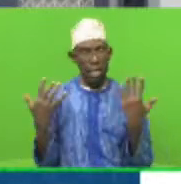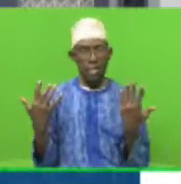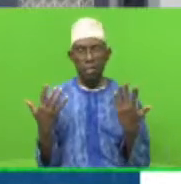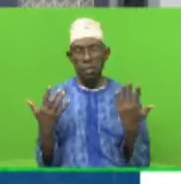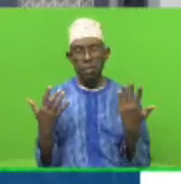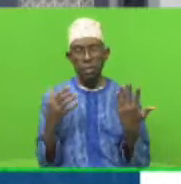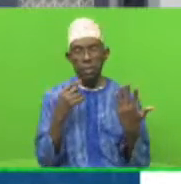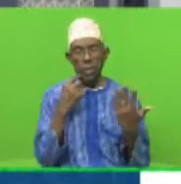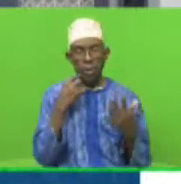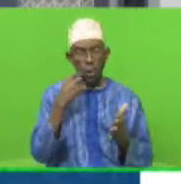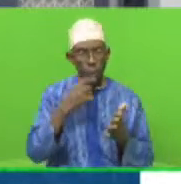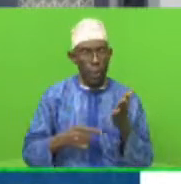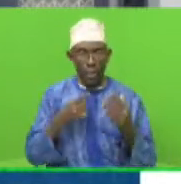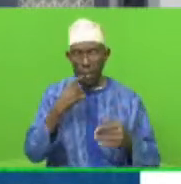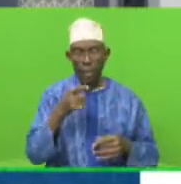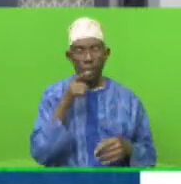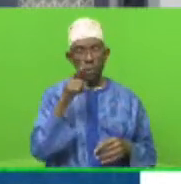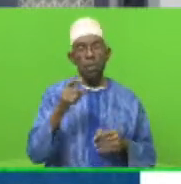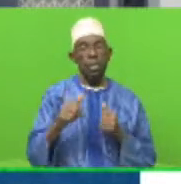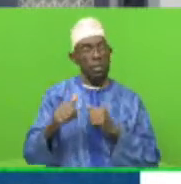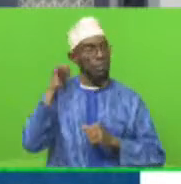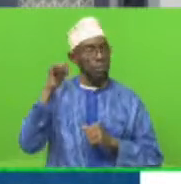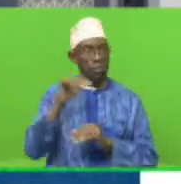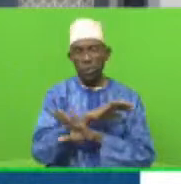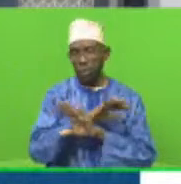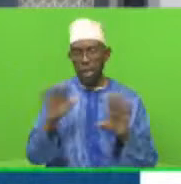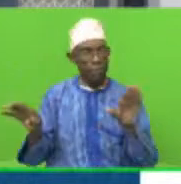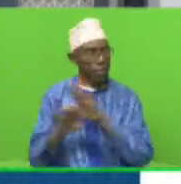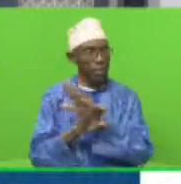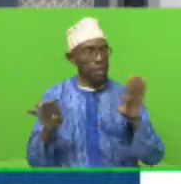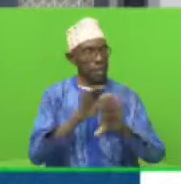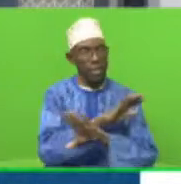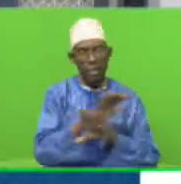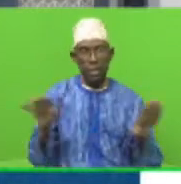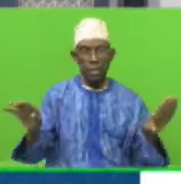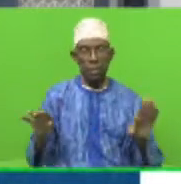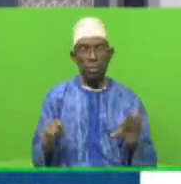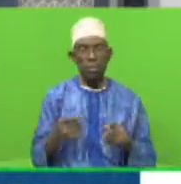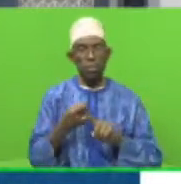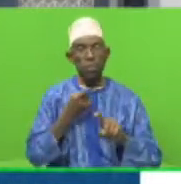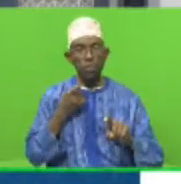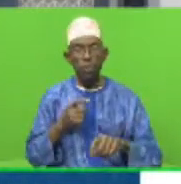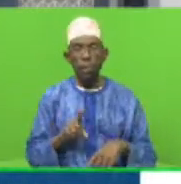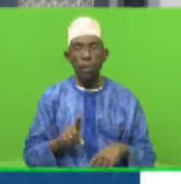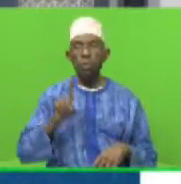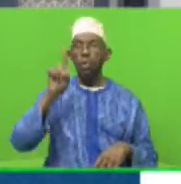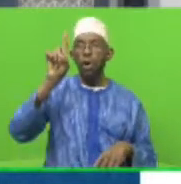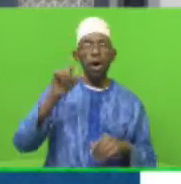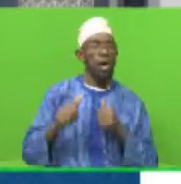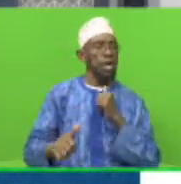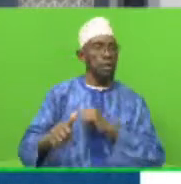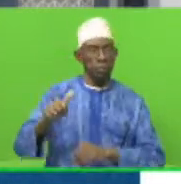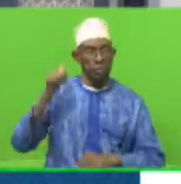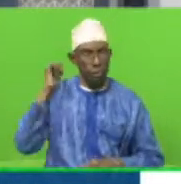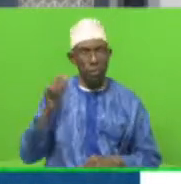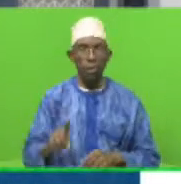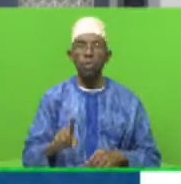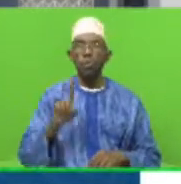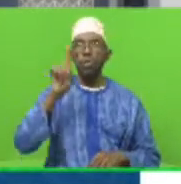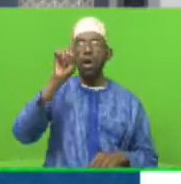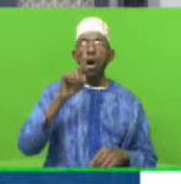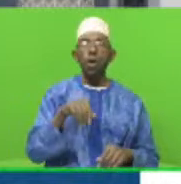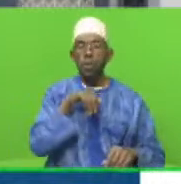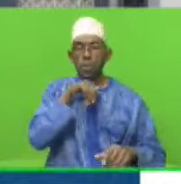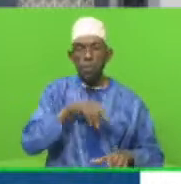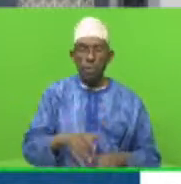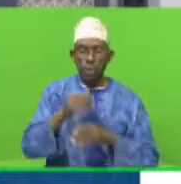else. Somebody, whatever they tell you, you will never accept. Wherever it comes from, whether it comes from Allah subhanahu wa ta'ala or the